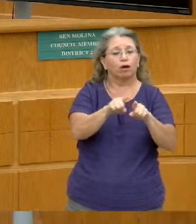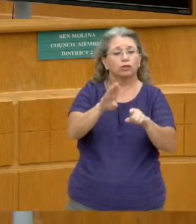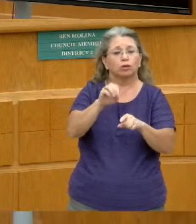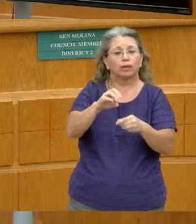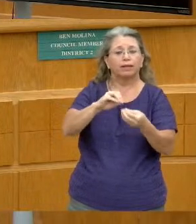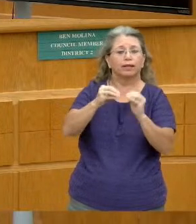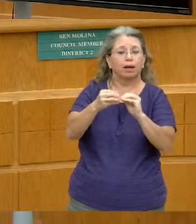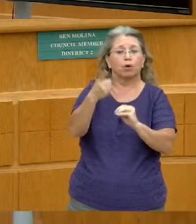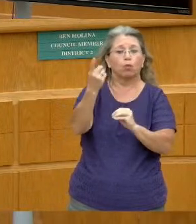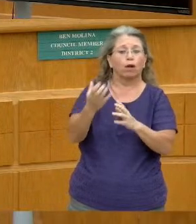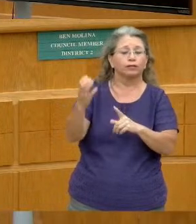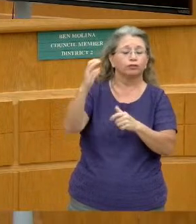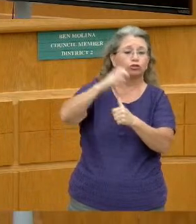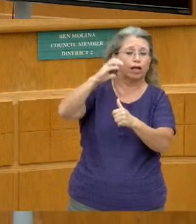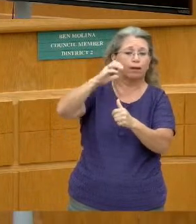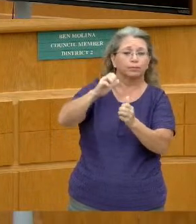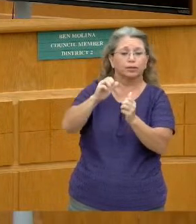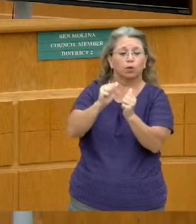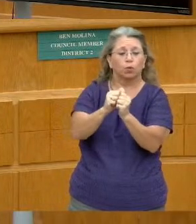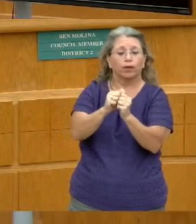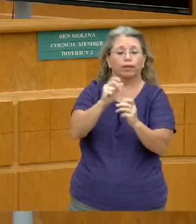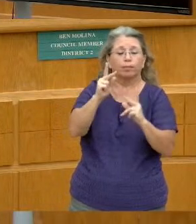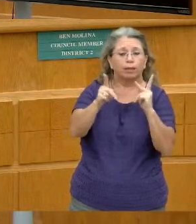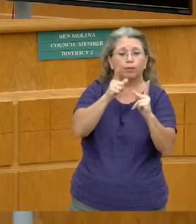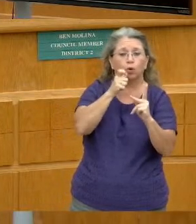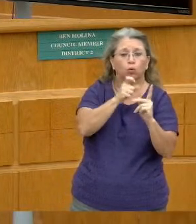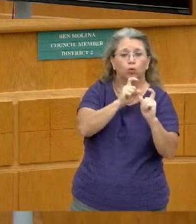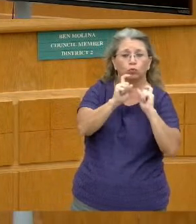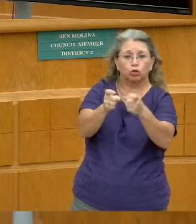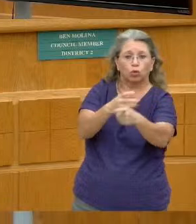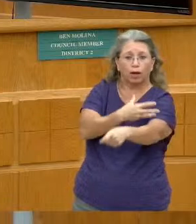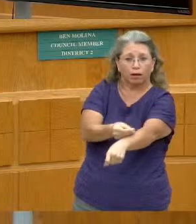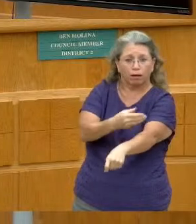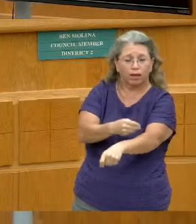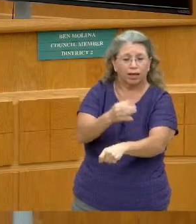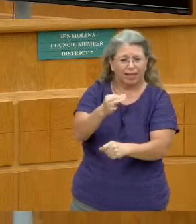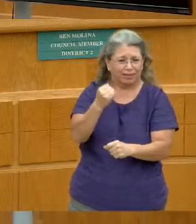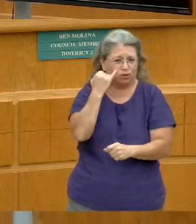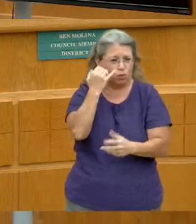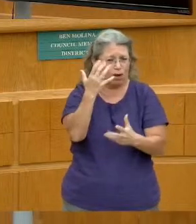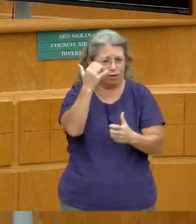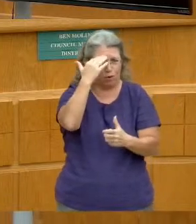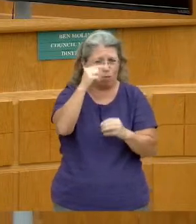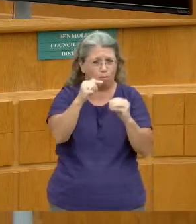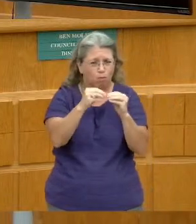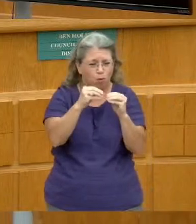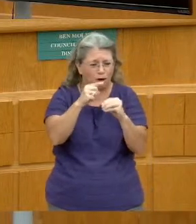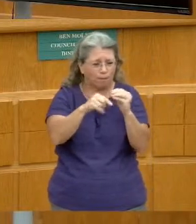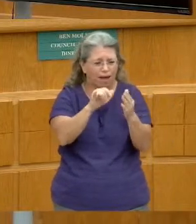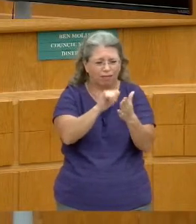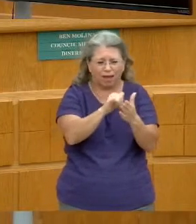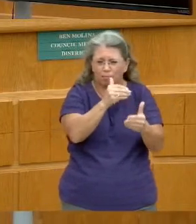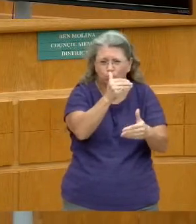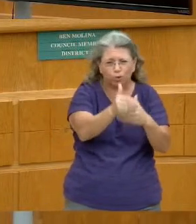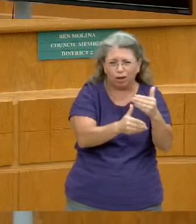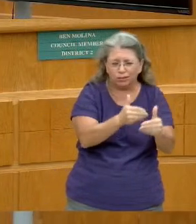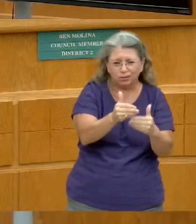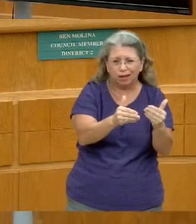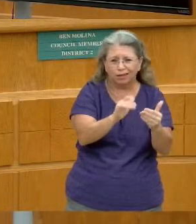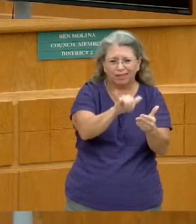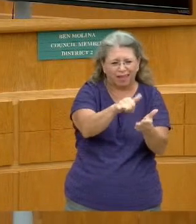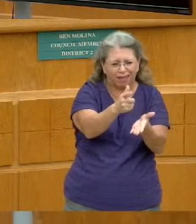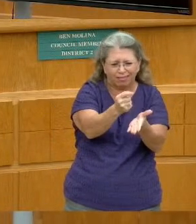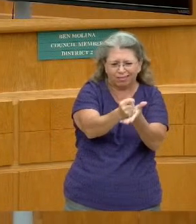So I invite you to, if you want to know more about the therapy, I have the website that has an amazing link